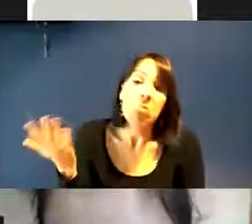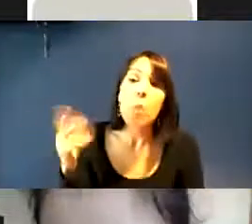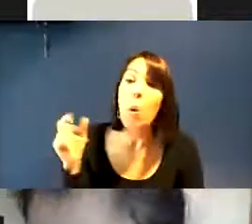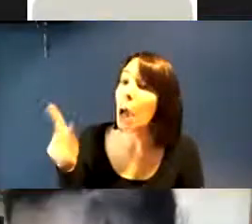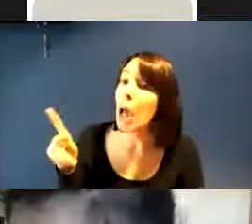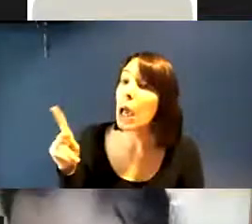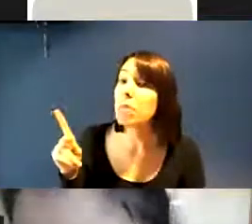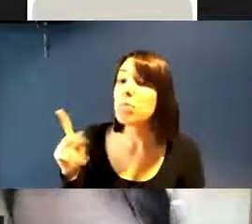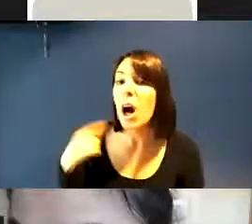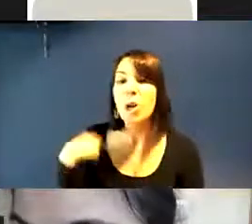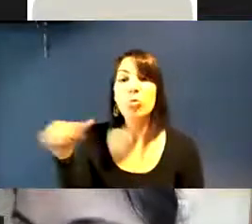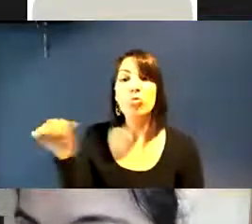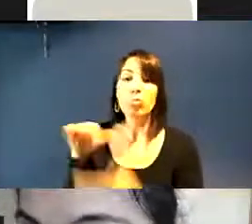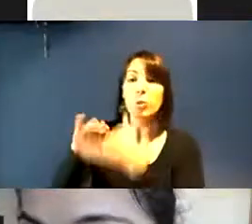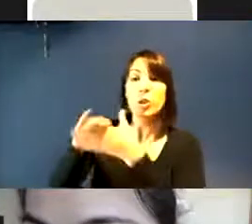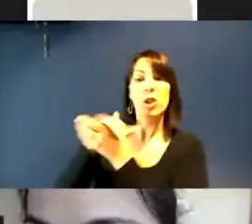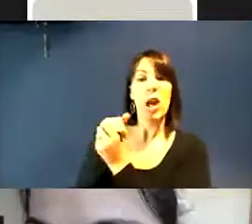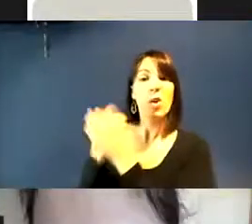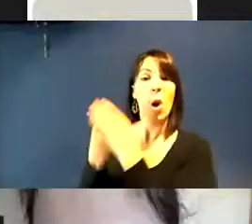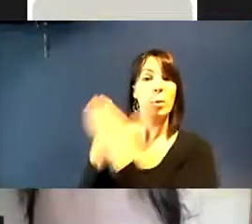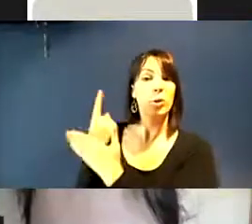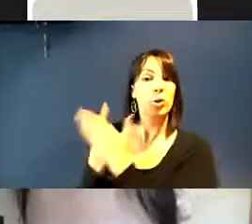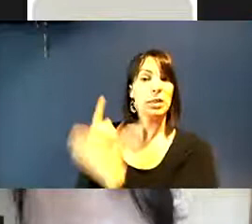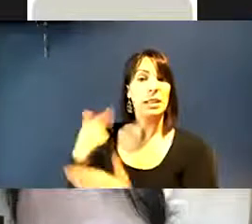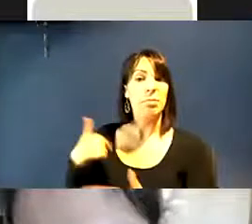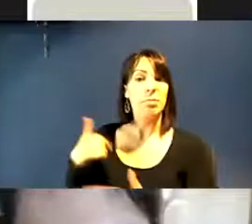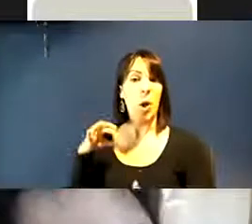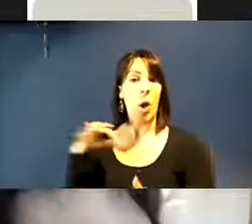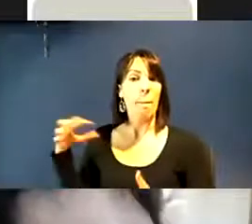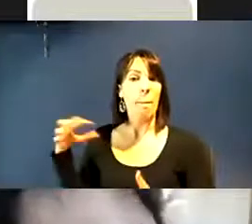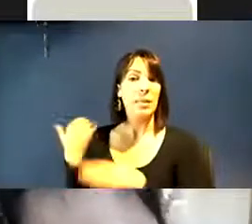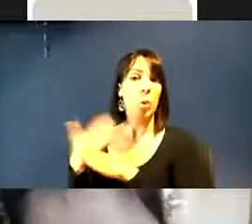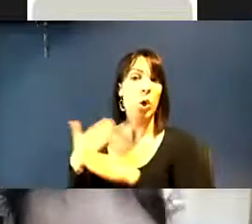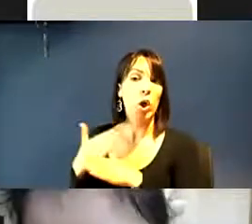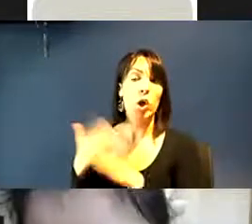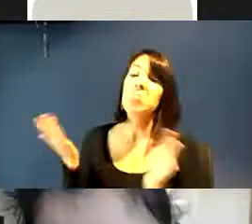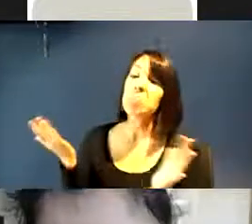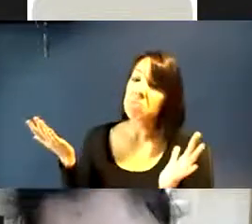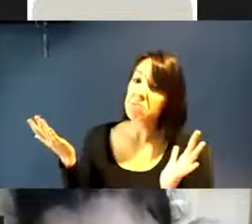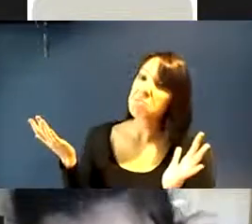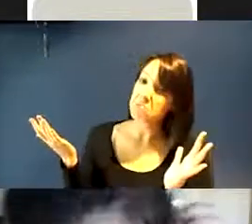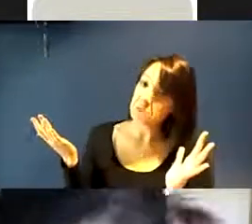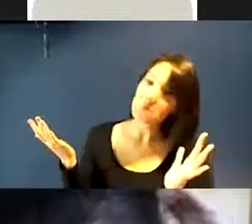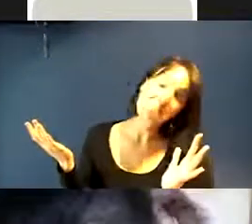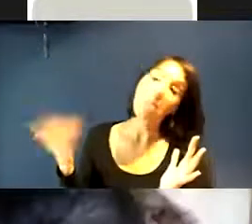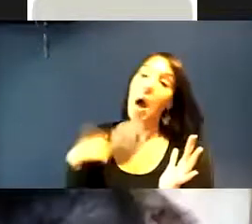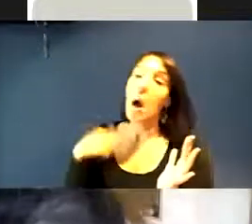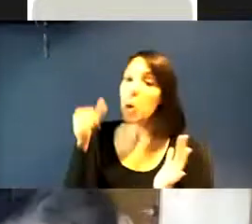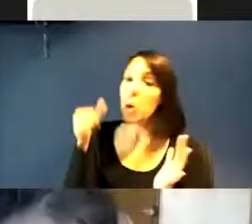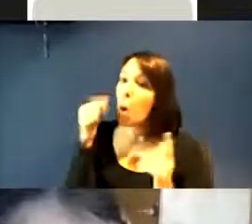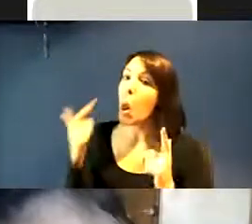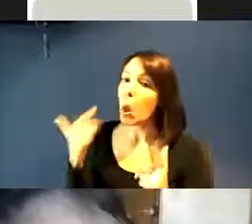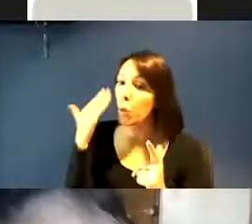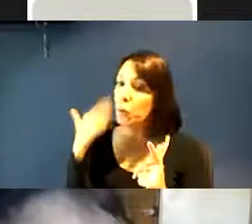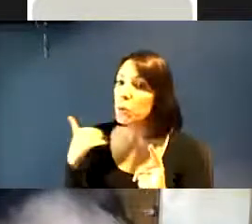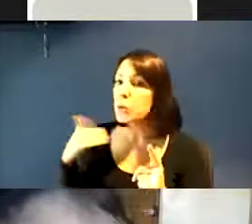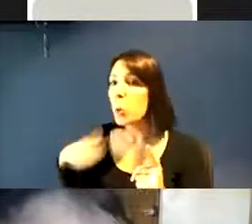should be grateful for this opportunity to not work. Lots of people do, but I know that many women choose not to. So this is